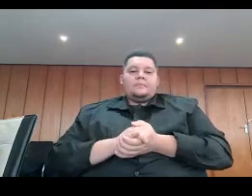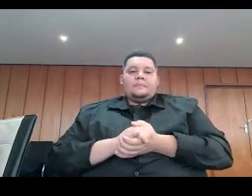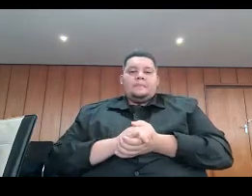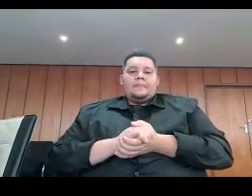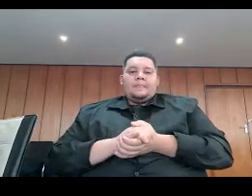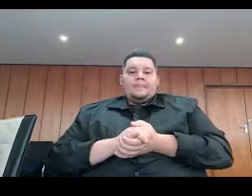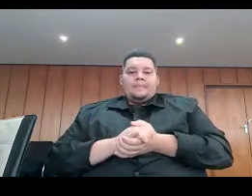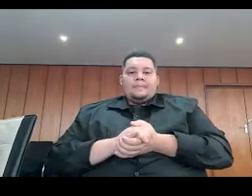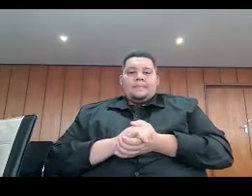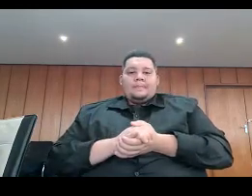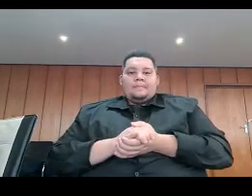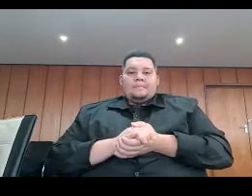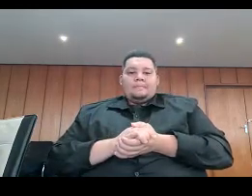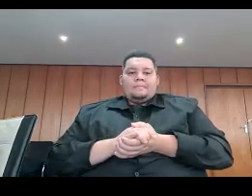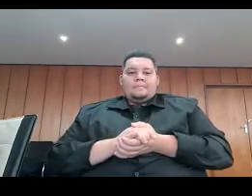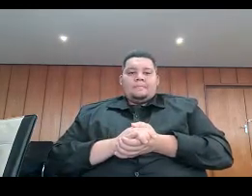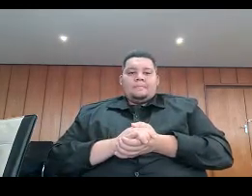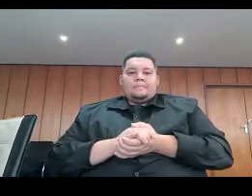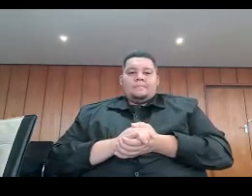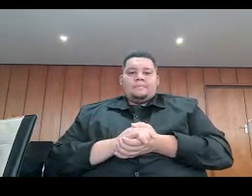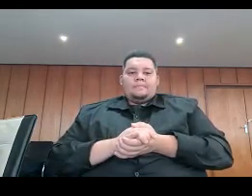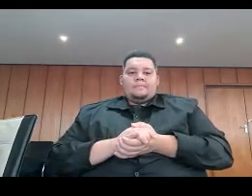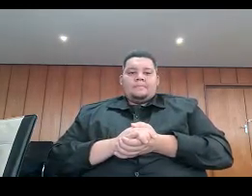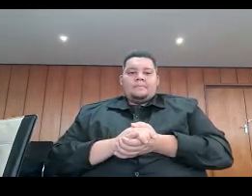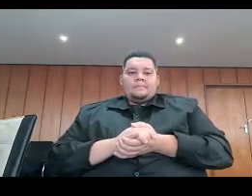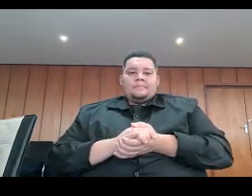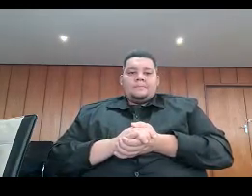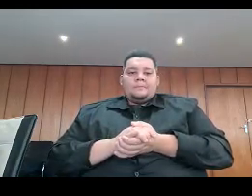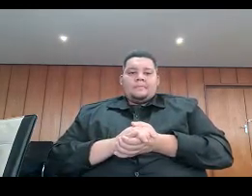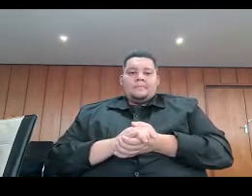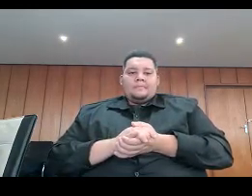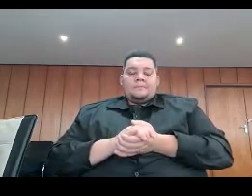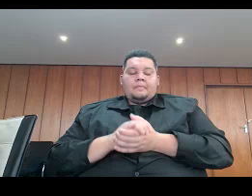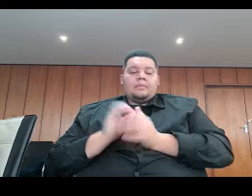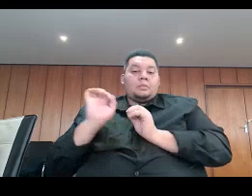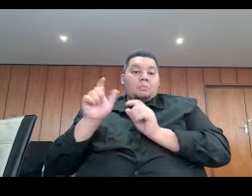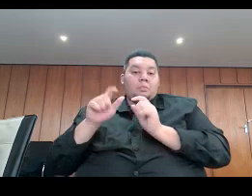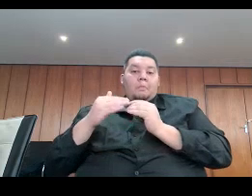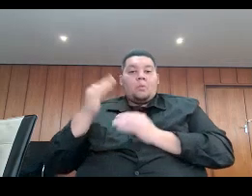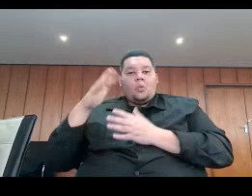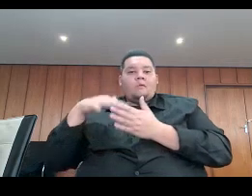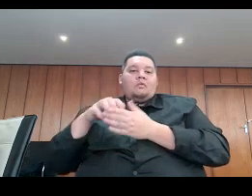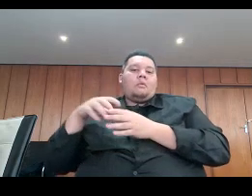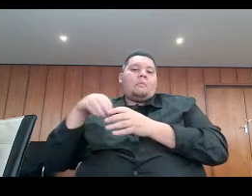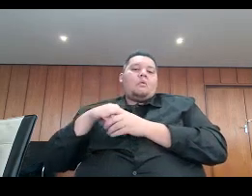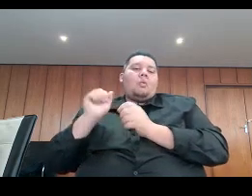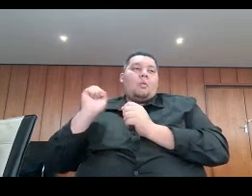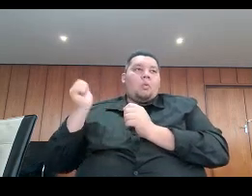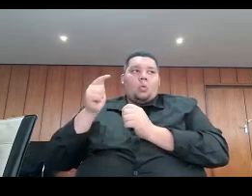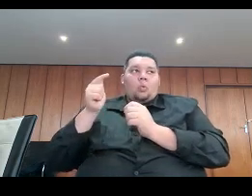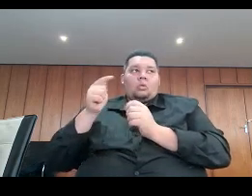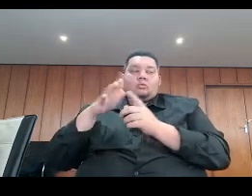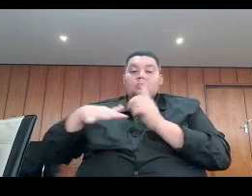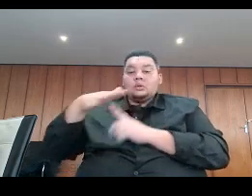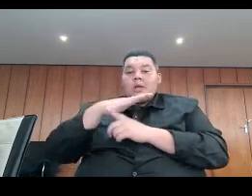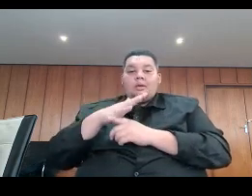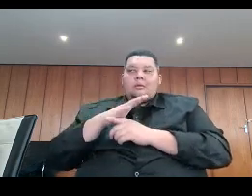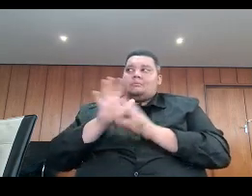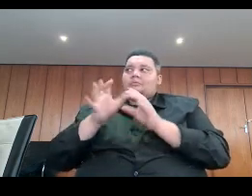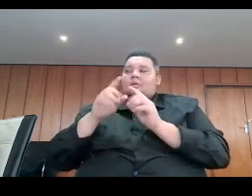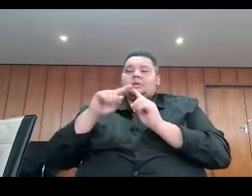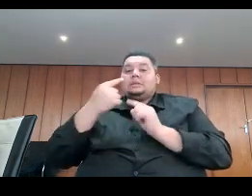of all your civil society forums. And they said, but there's no evidence.